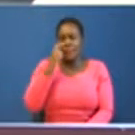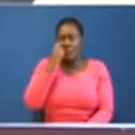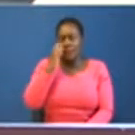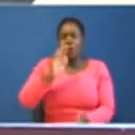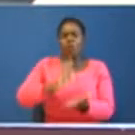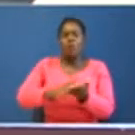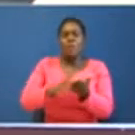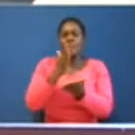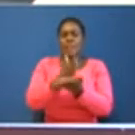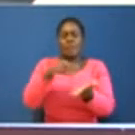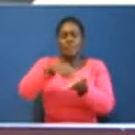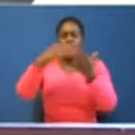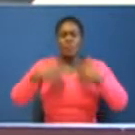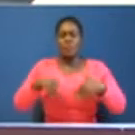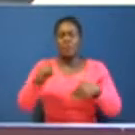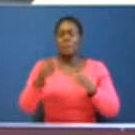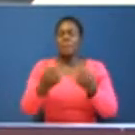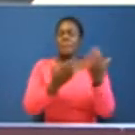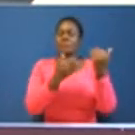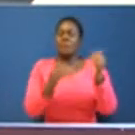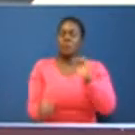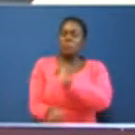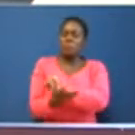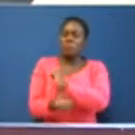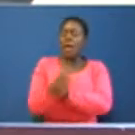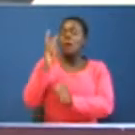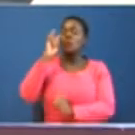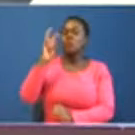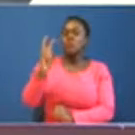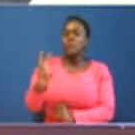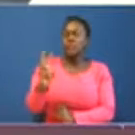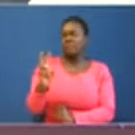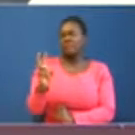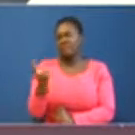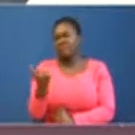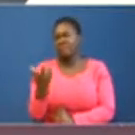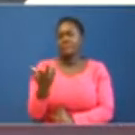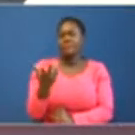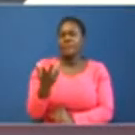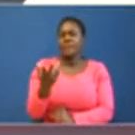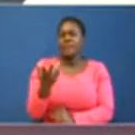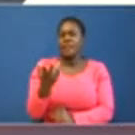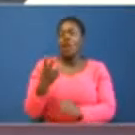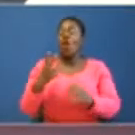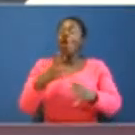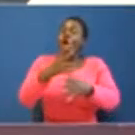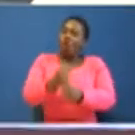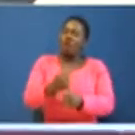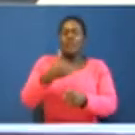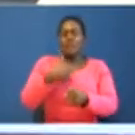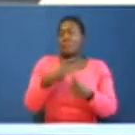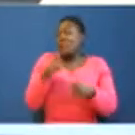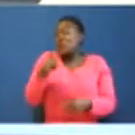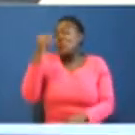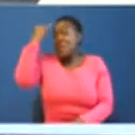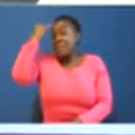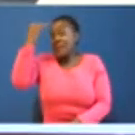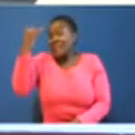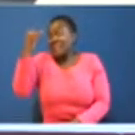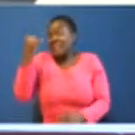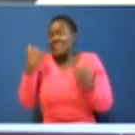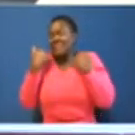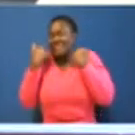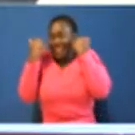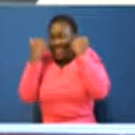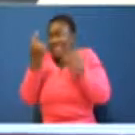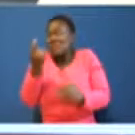by those candidates even as they give their expectations you can see a measure of what not they're expressing confidence but one can imagine an anxiety that